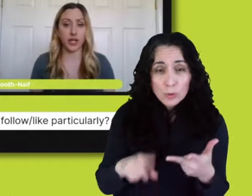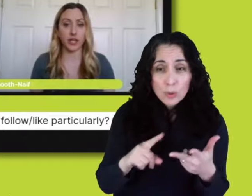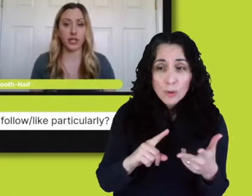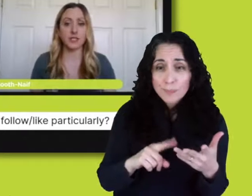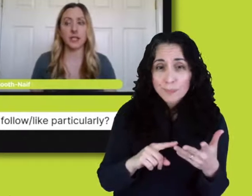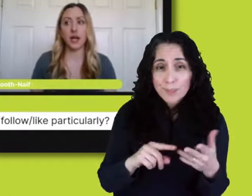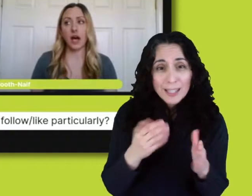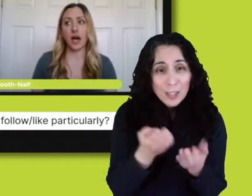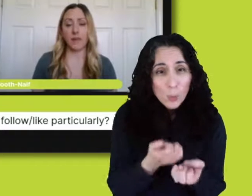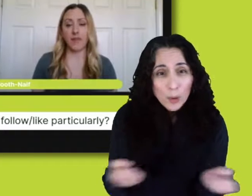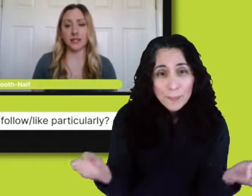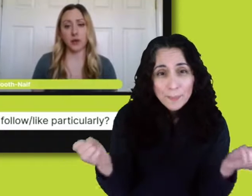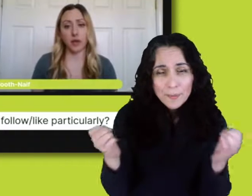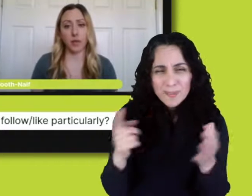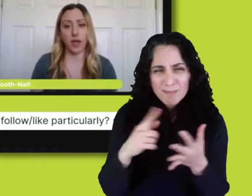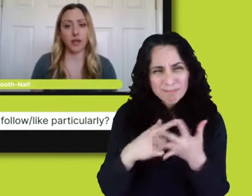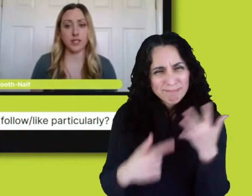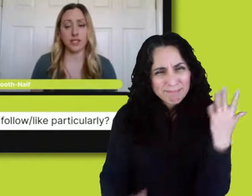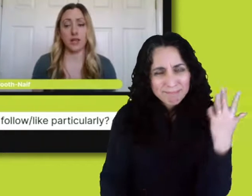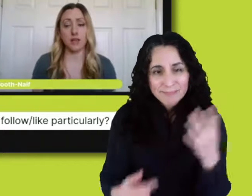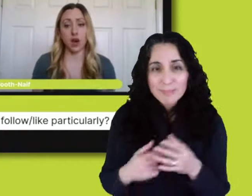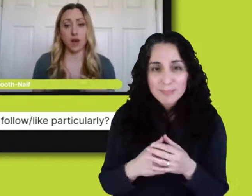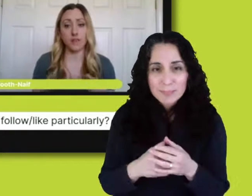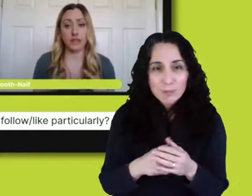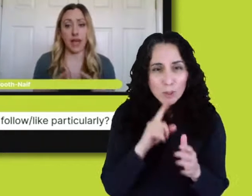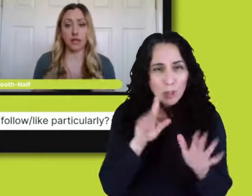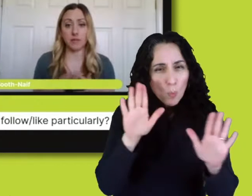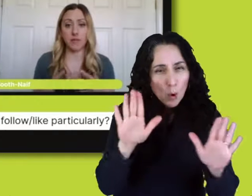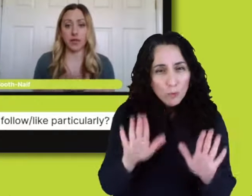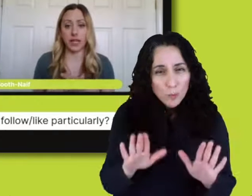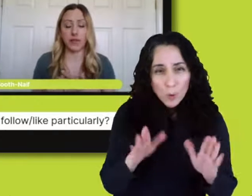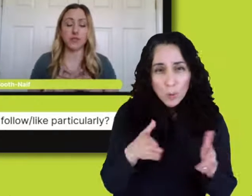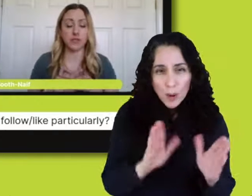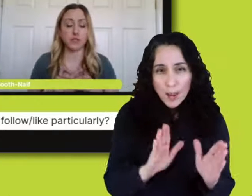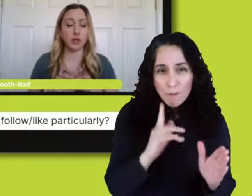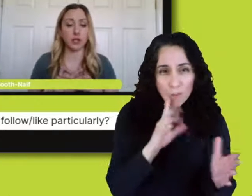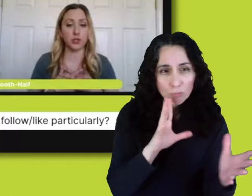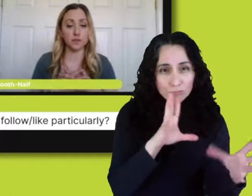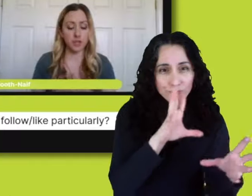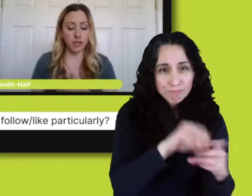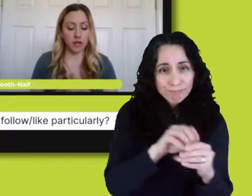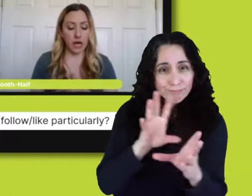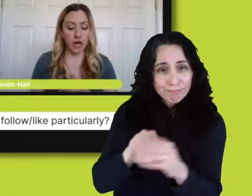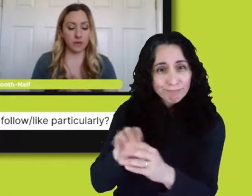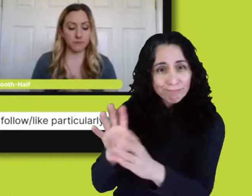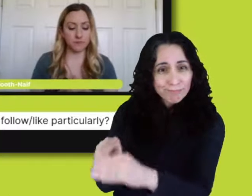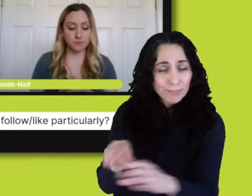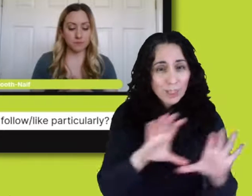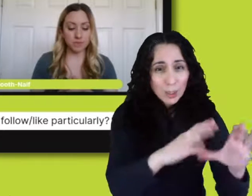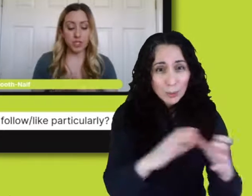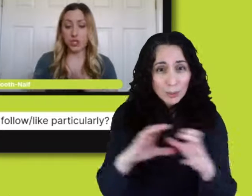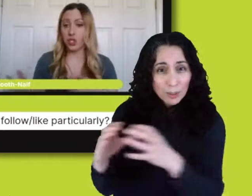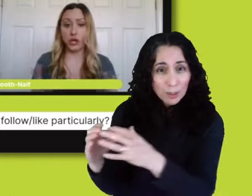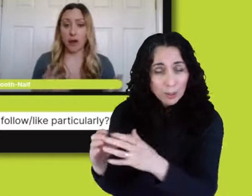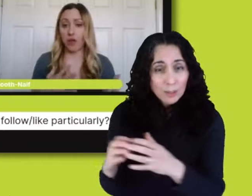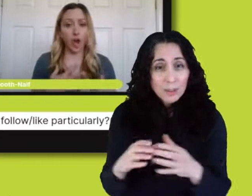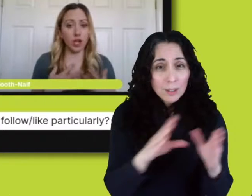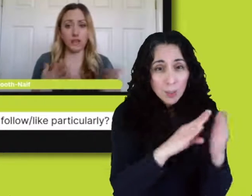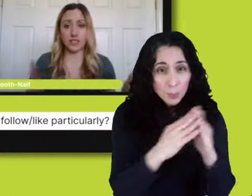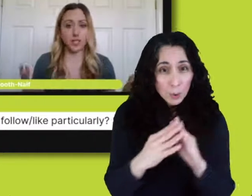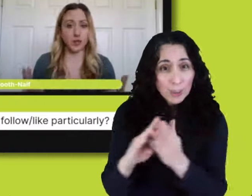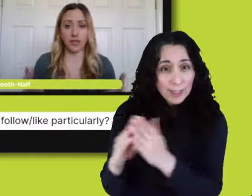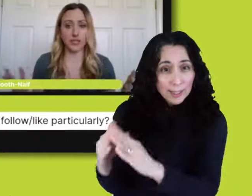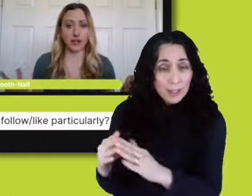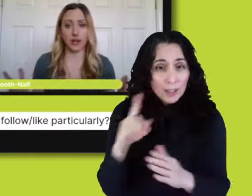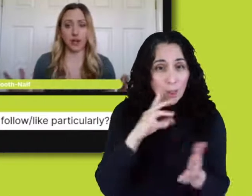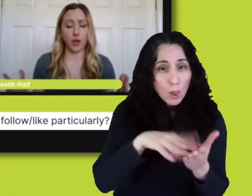there for your kids, and that's a great way to get involved in that community on those Facebook groups, to learn about like